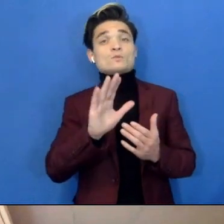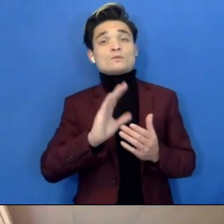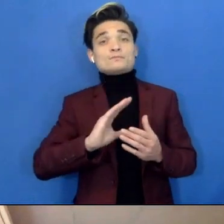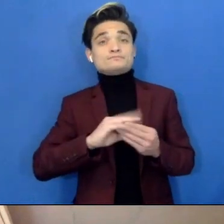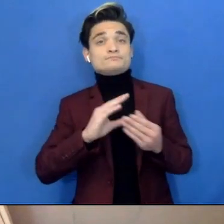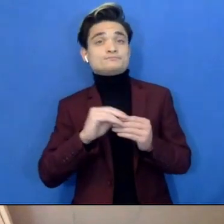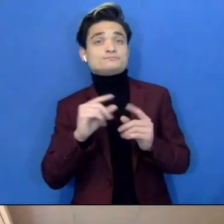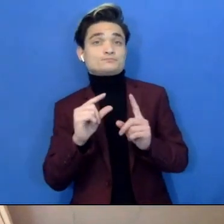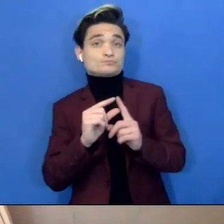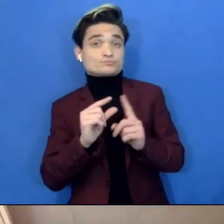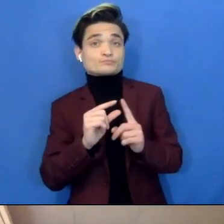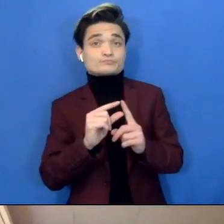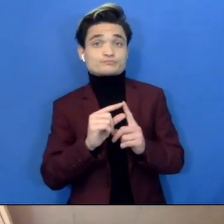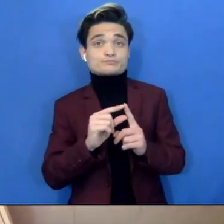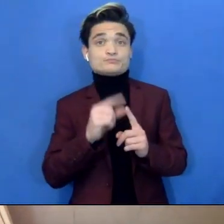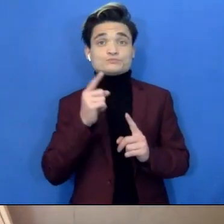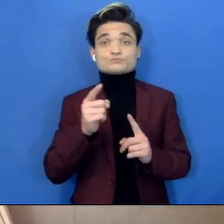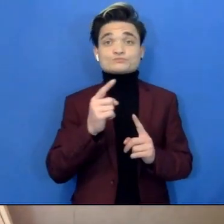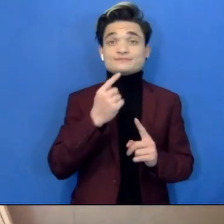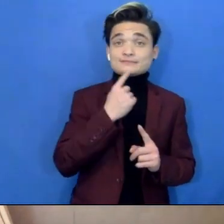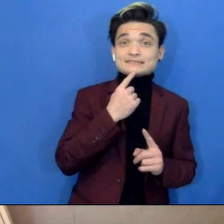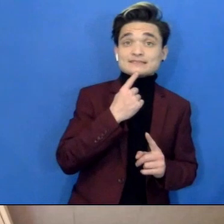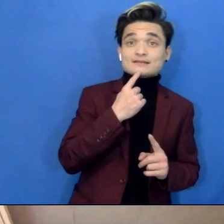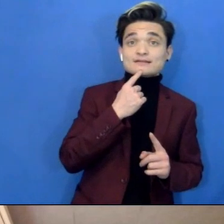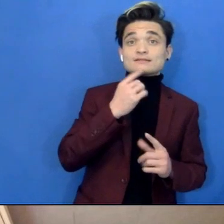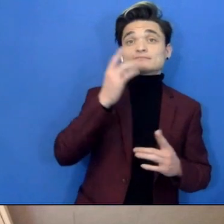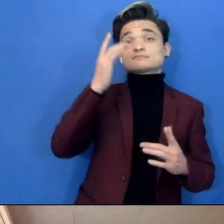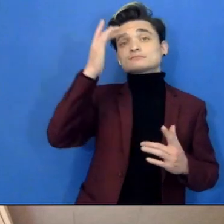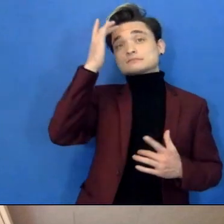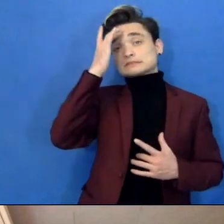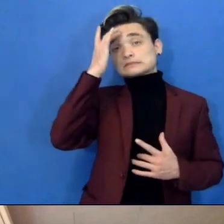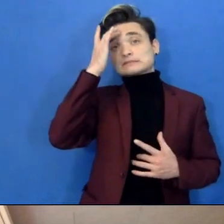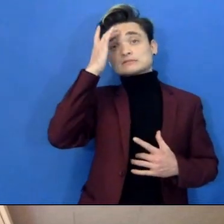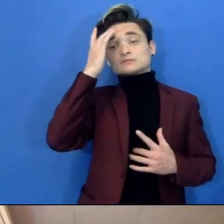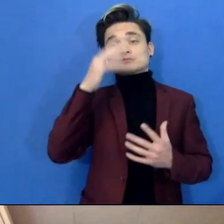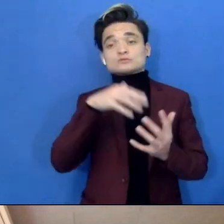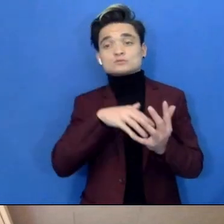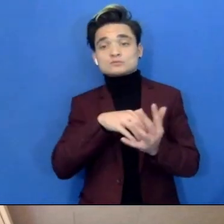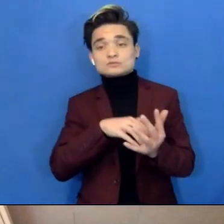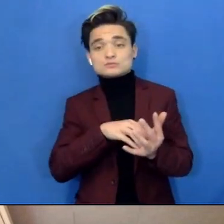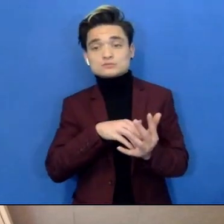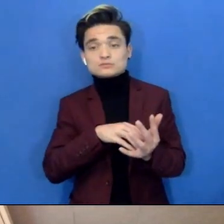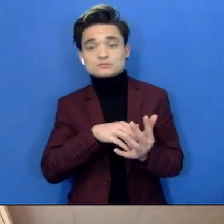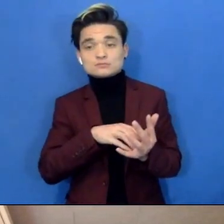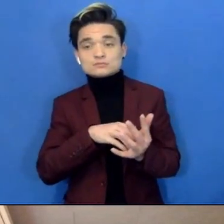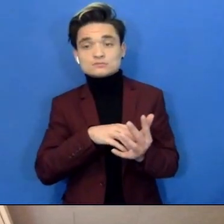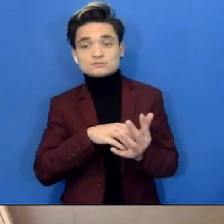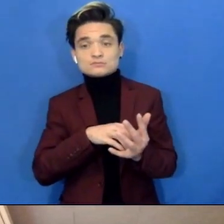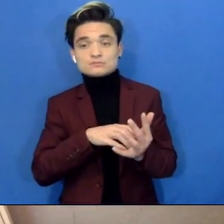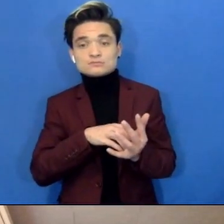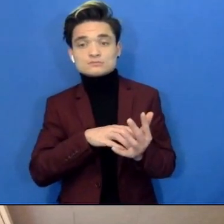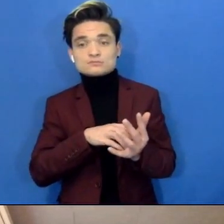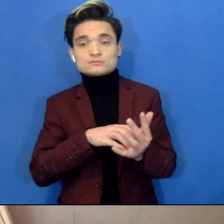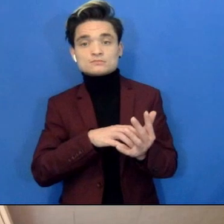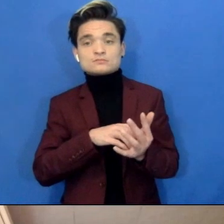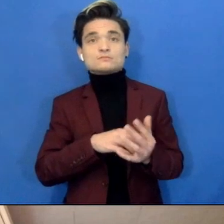that you are sick or weak, but you see a full body action. So it's not